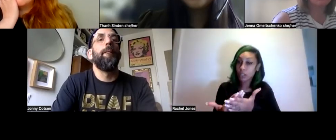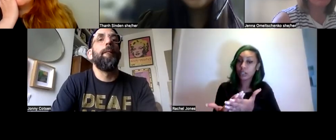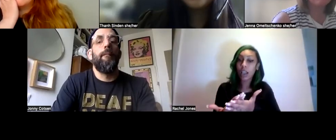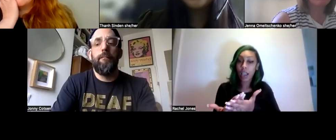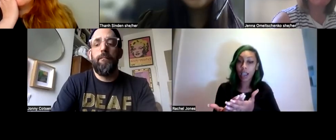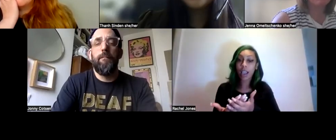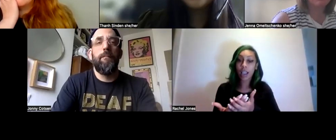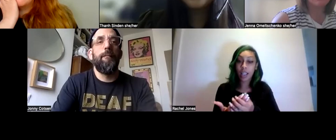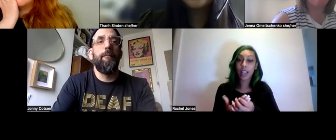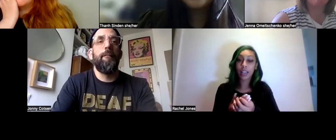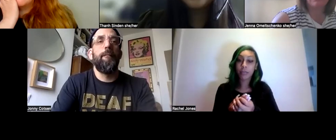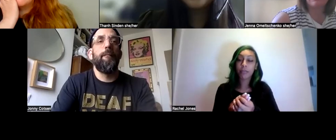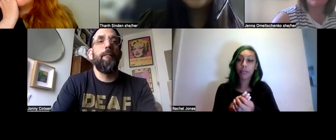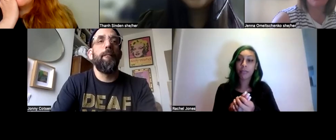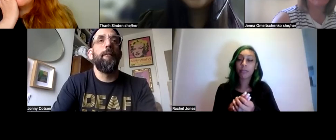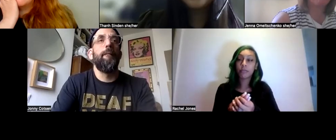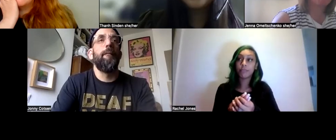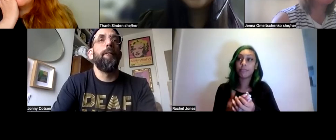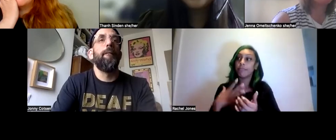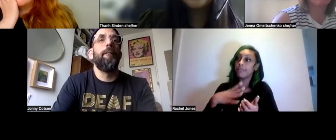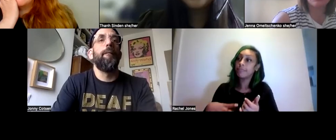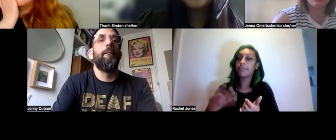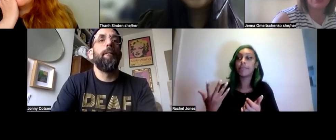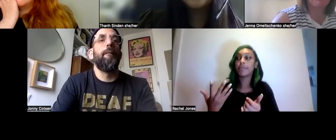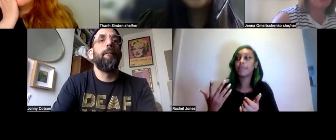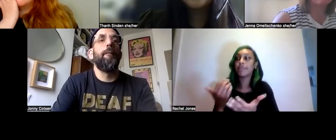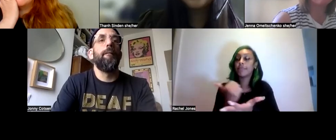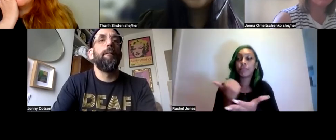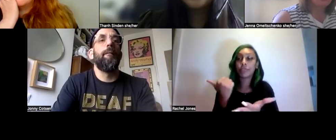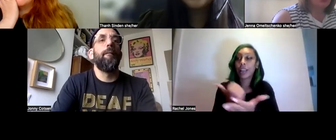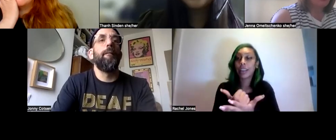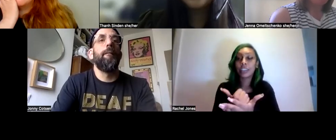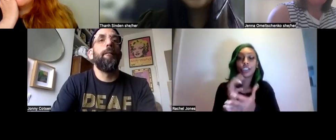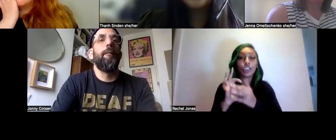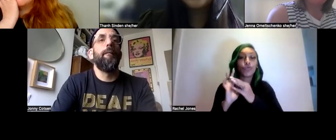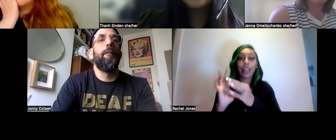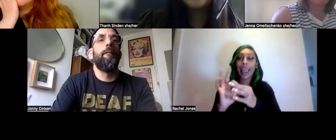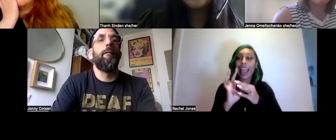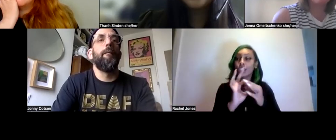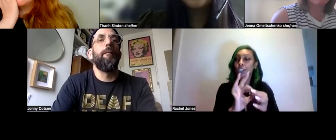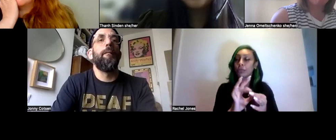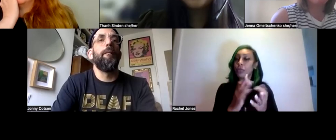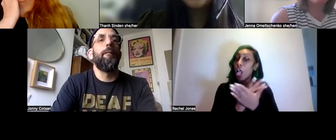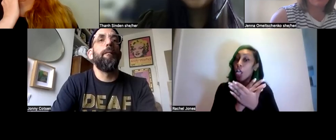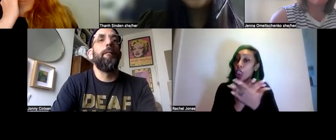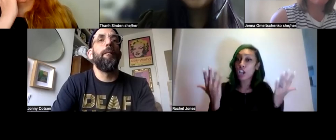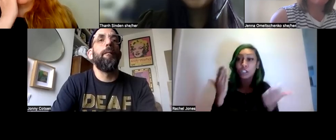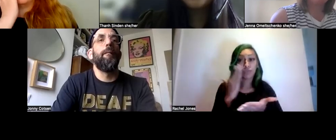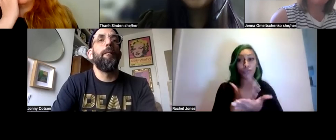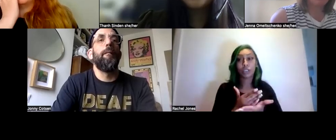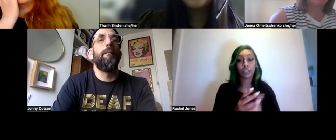let's, you know, it's been, we need to have a really, you know, brilliant relationship and a lot of trust, because